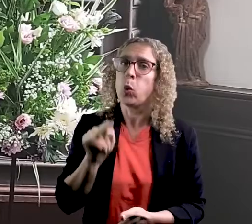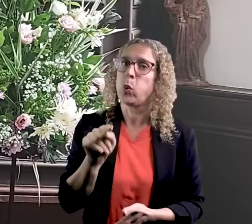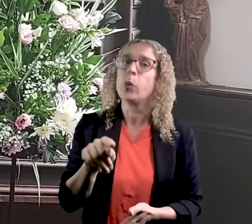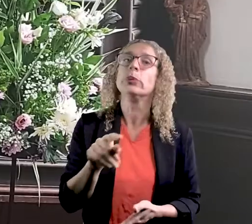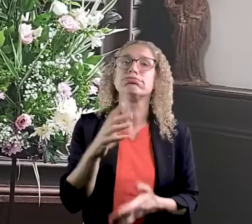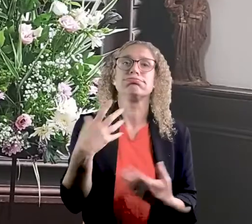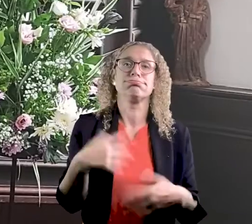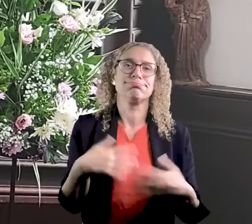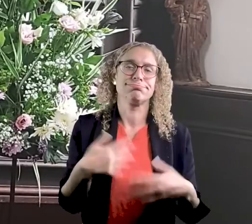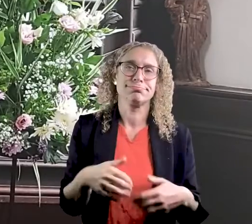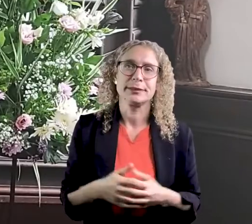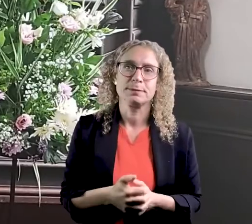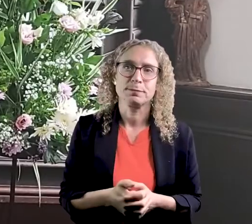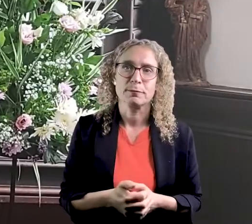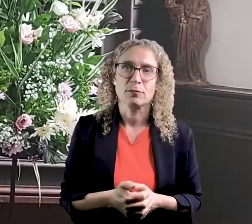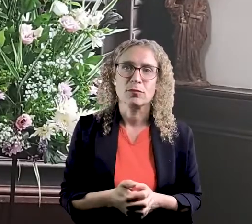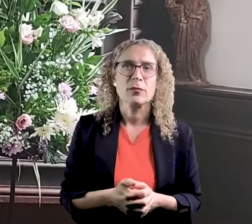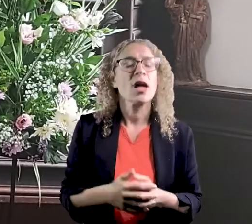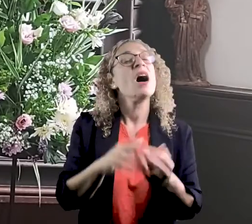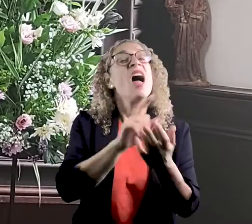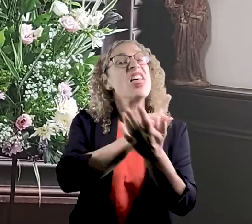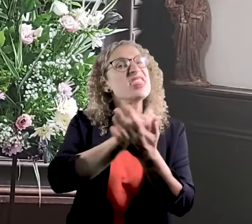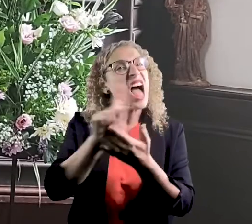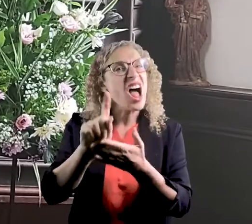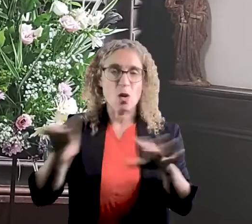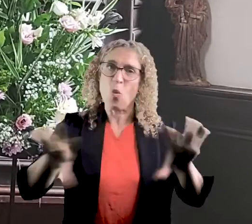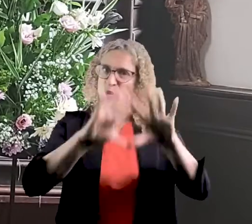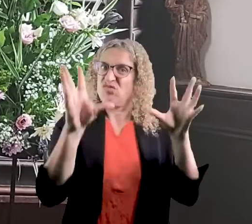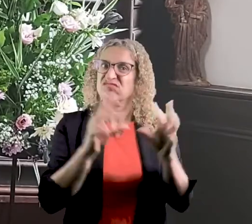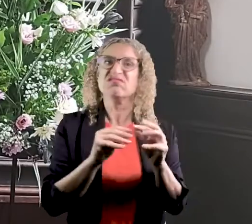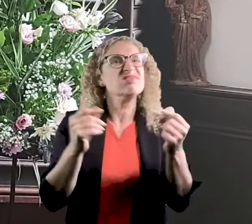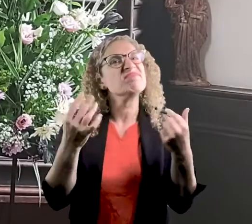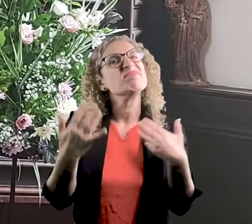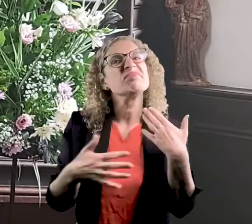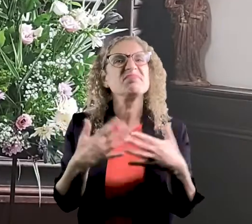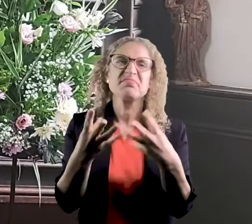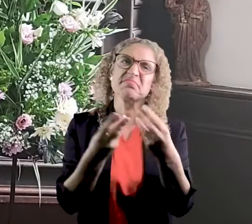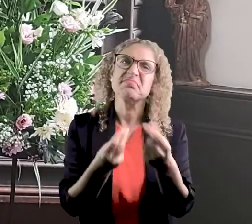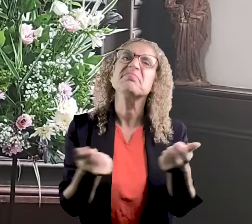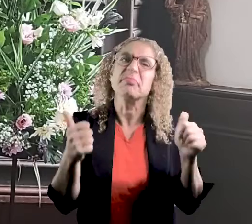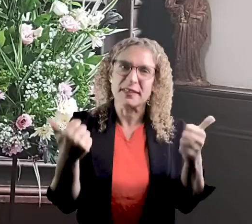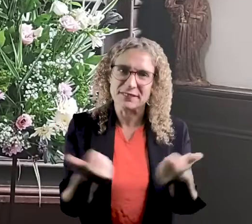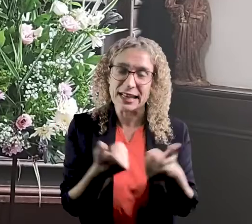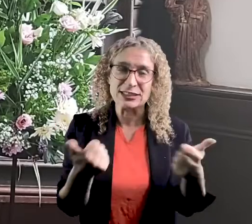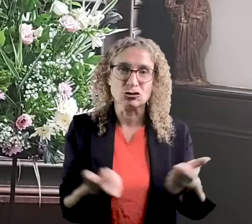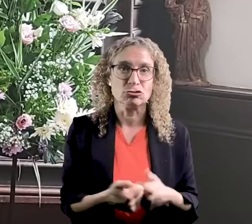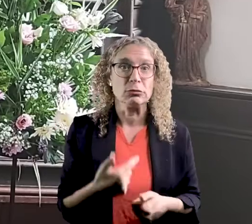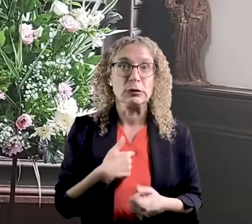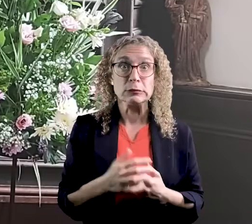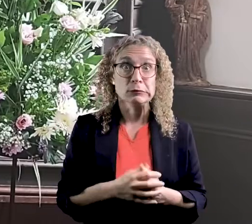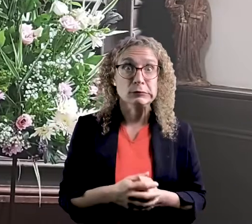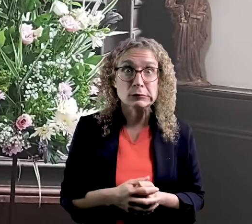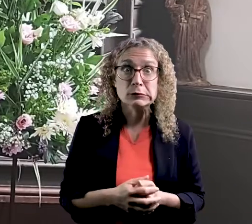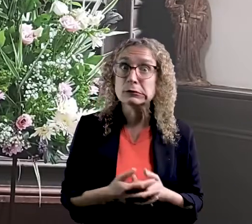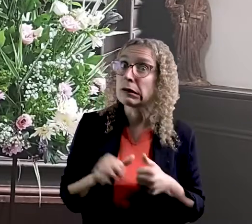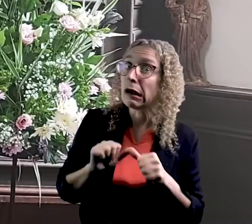time, which came to an end, and I then had to ask God again, what am I going to do